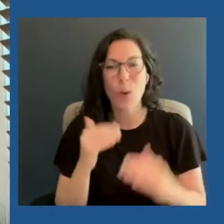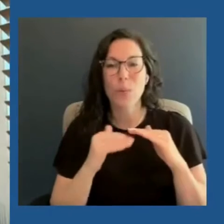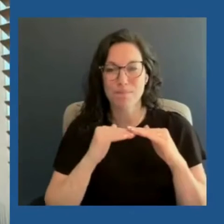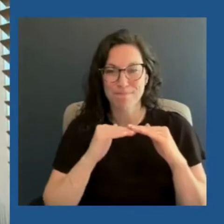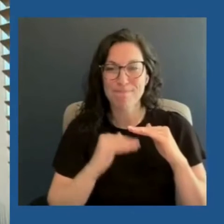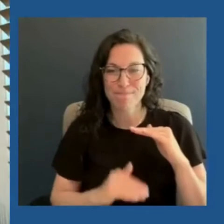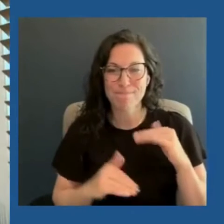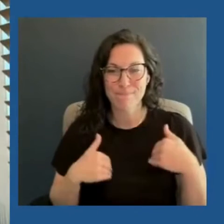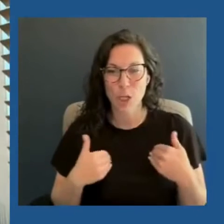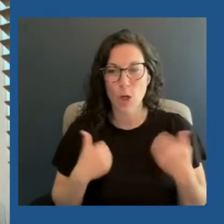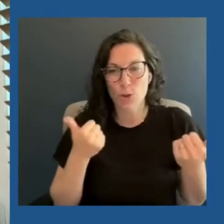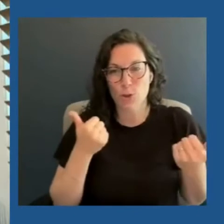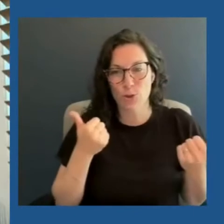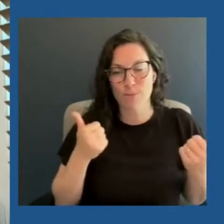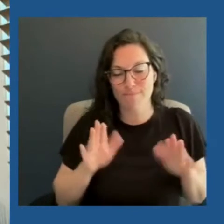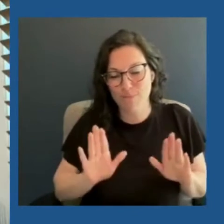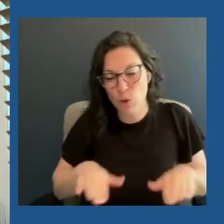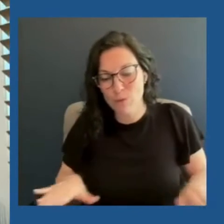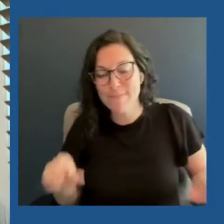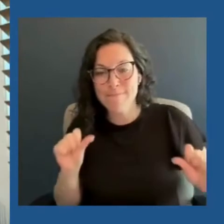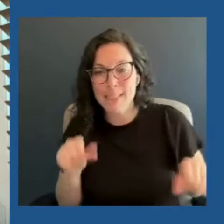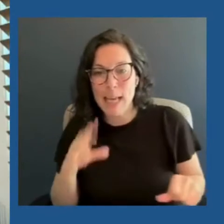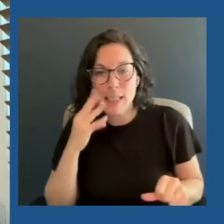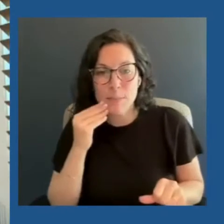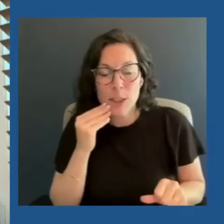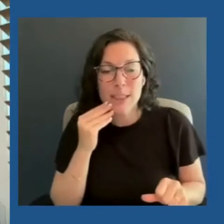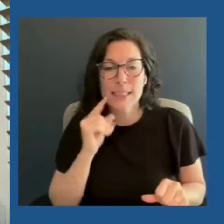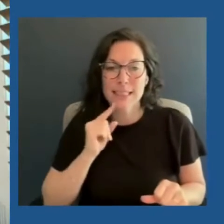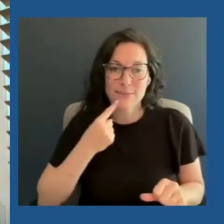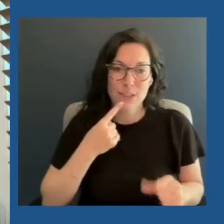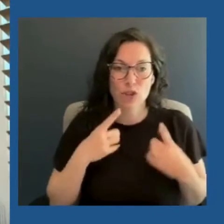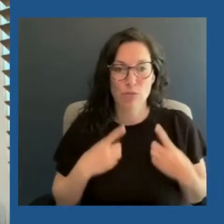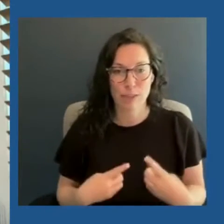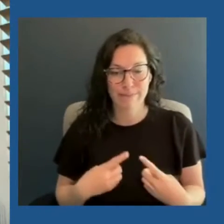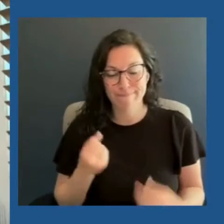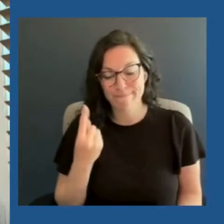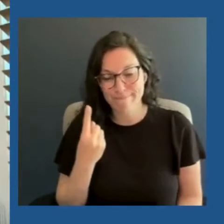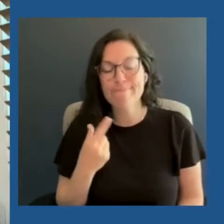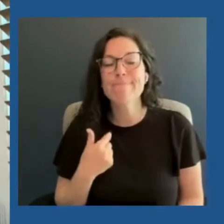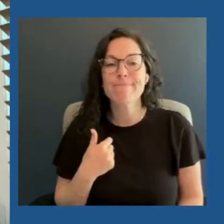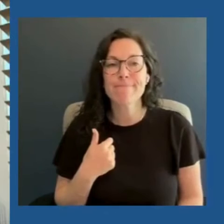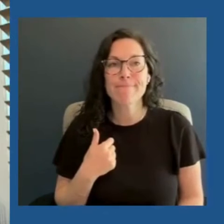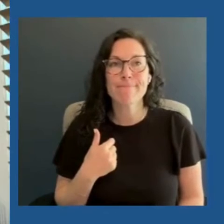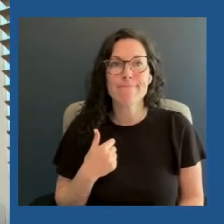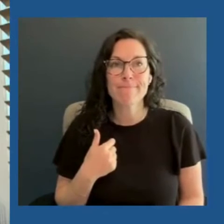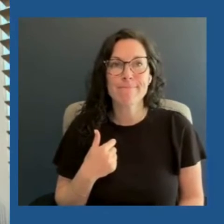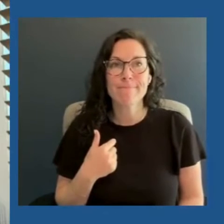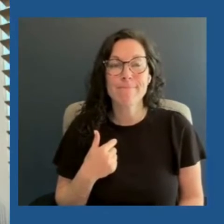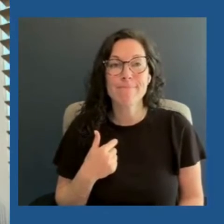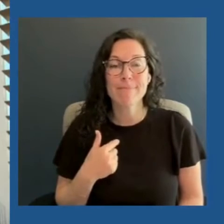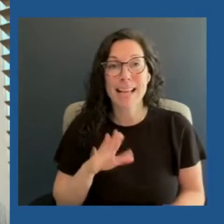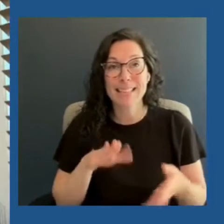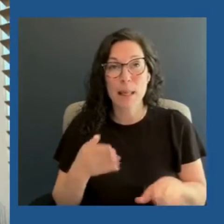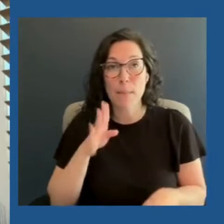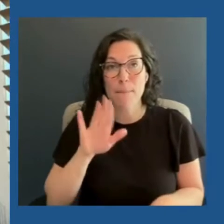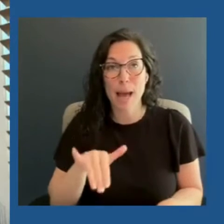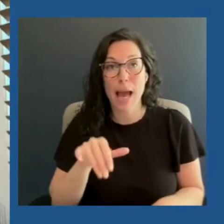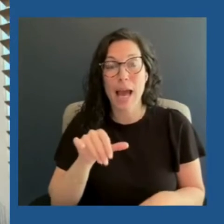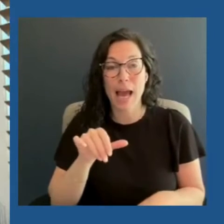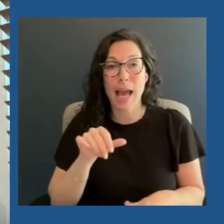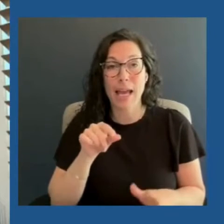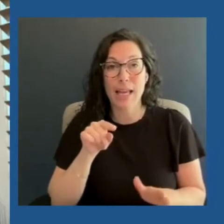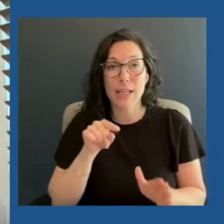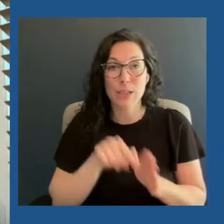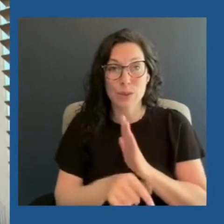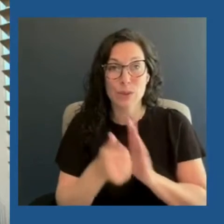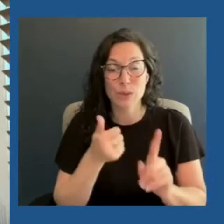even children can experience severe depression. And indeed, death by suicide is one of the leading